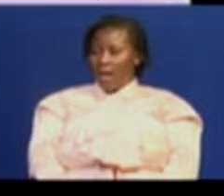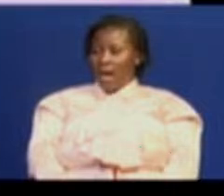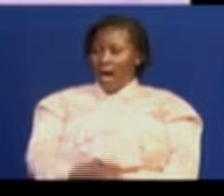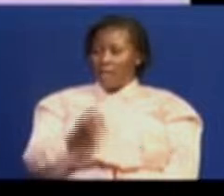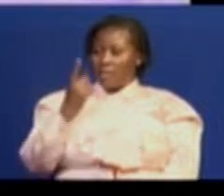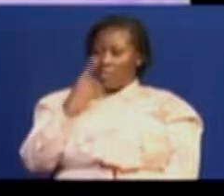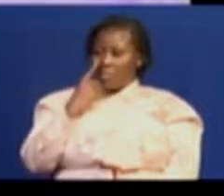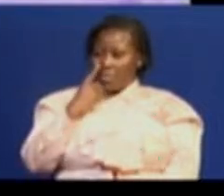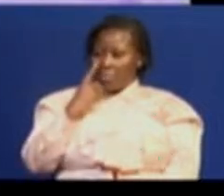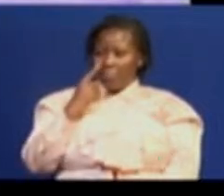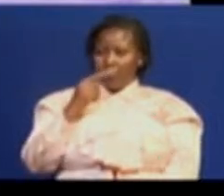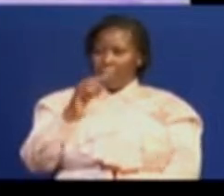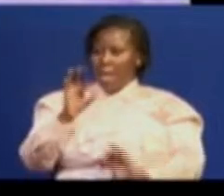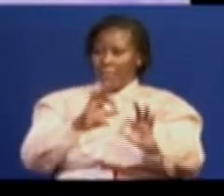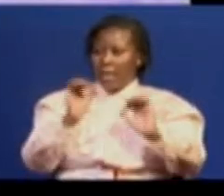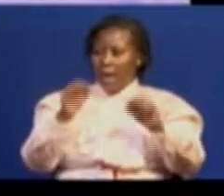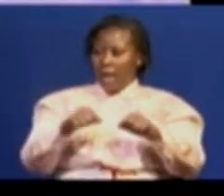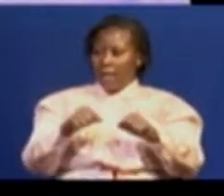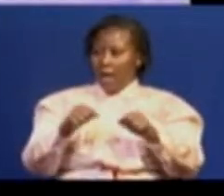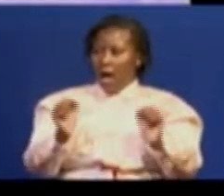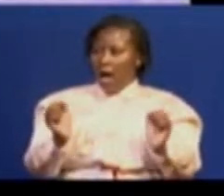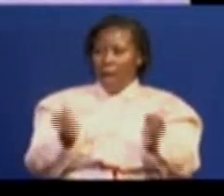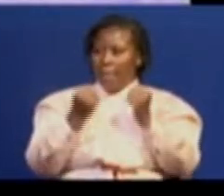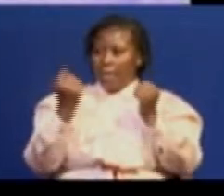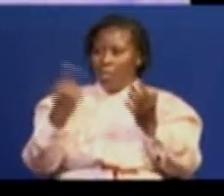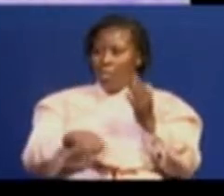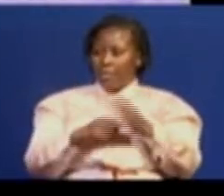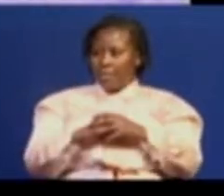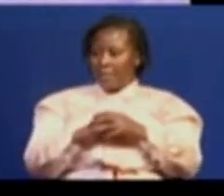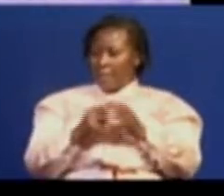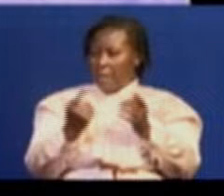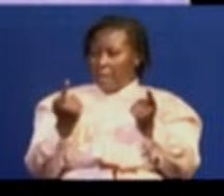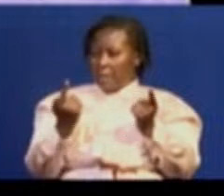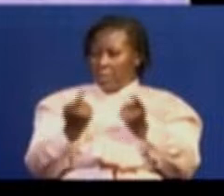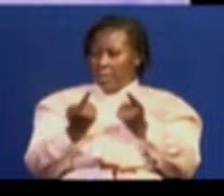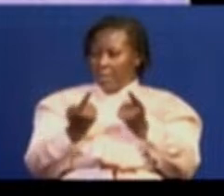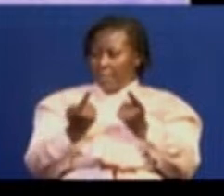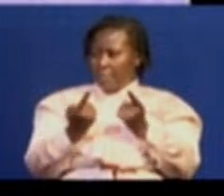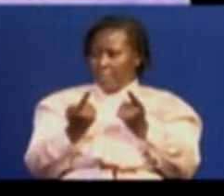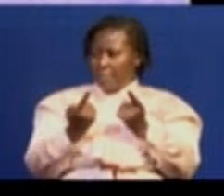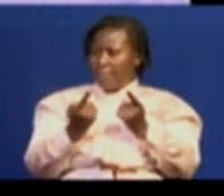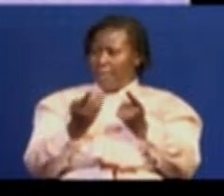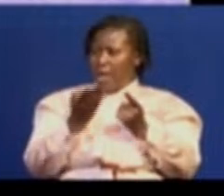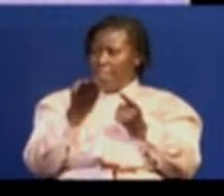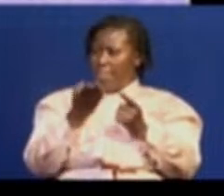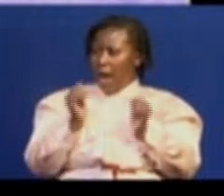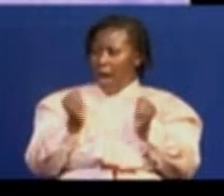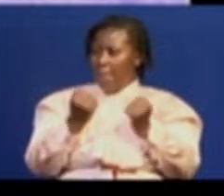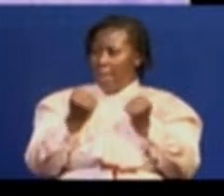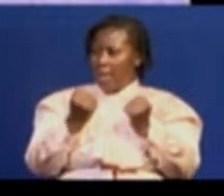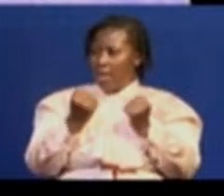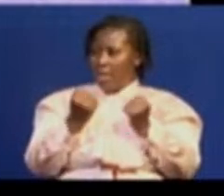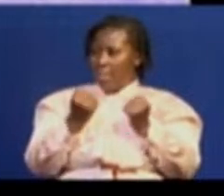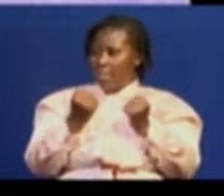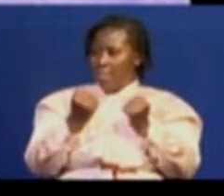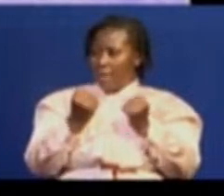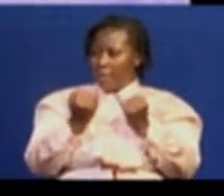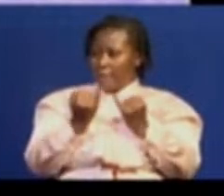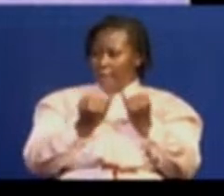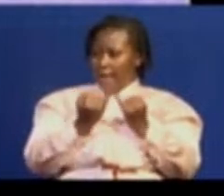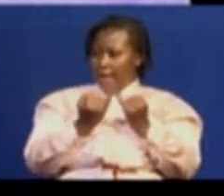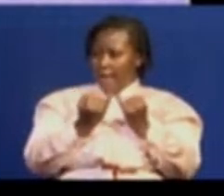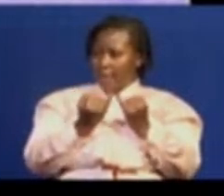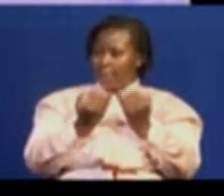As we watch, you can be explaining what is happening to save on time. Briefly. What is happening there is somebody